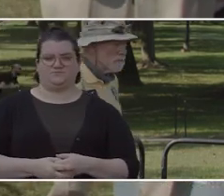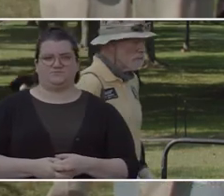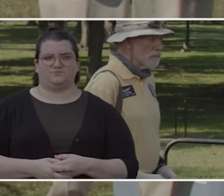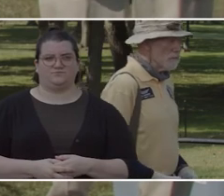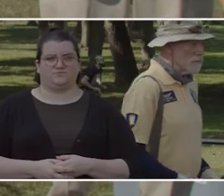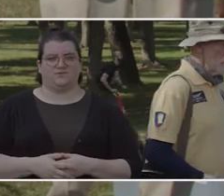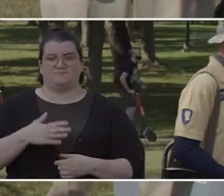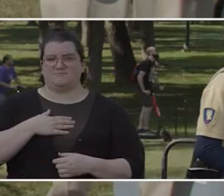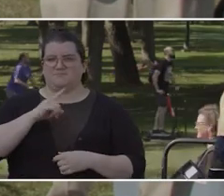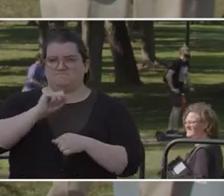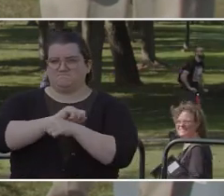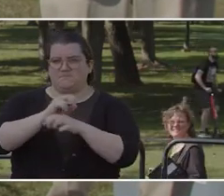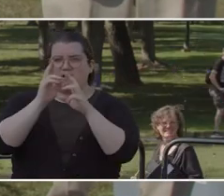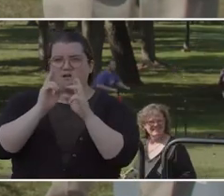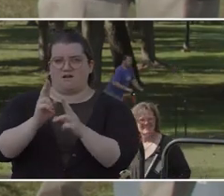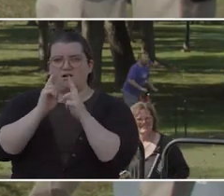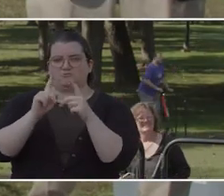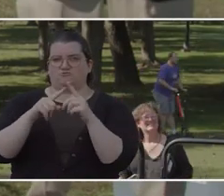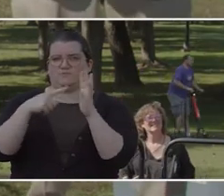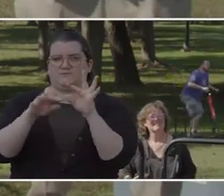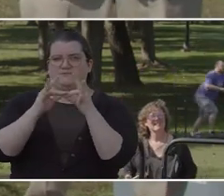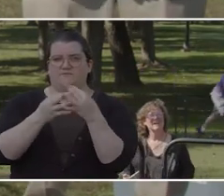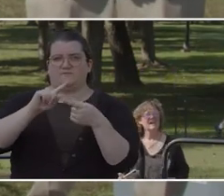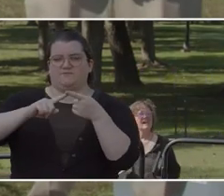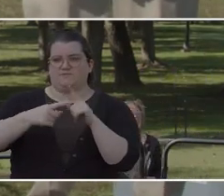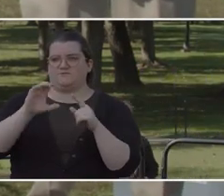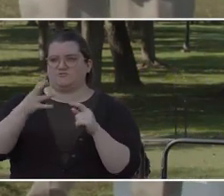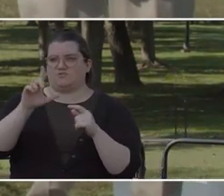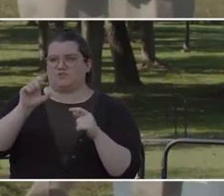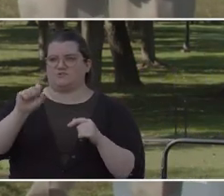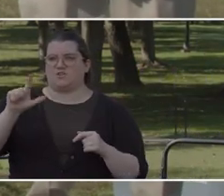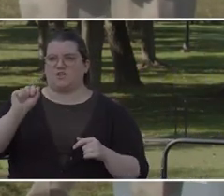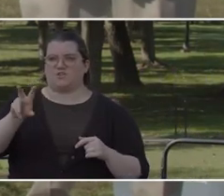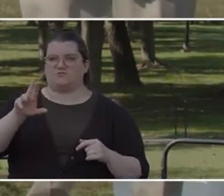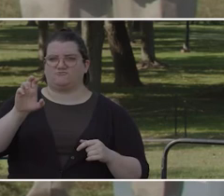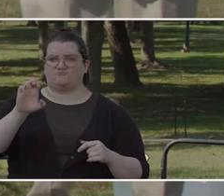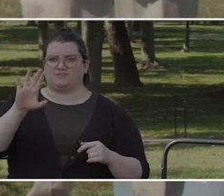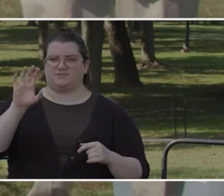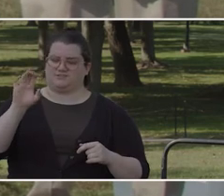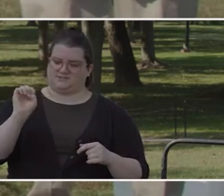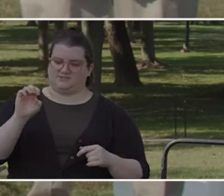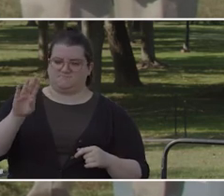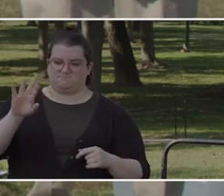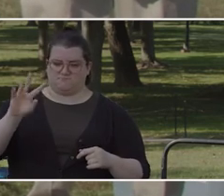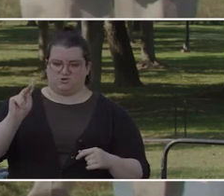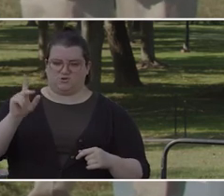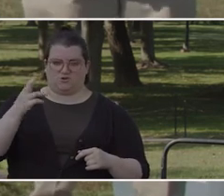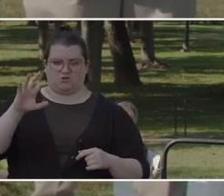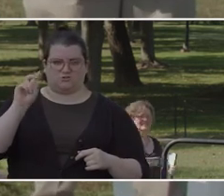It is my sincere honor to represent the family and friends of Charles Lawrence Burkhart, U.S. Marine Corps, Vietnam